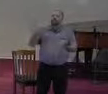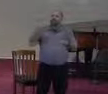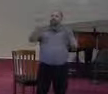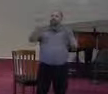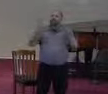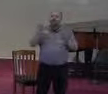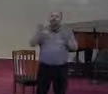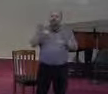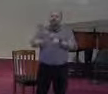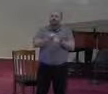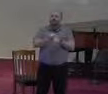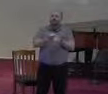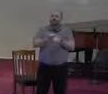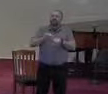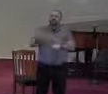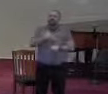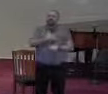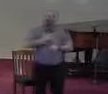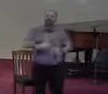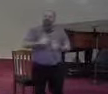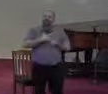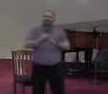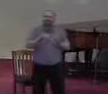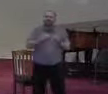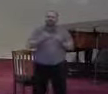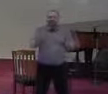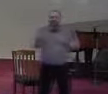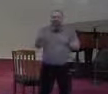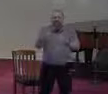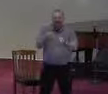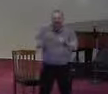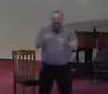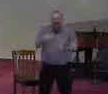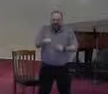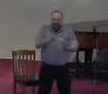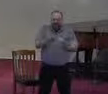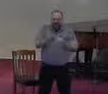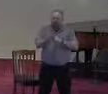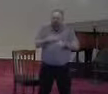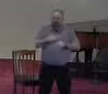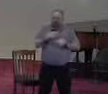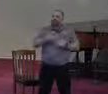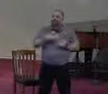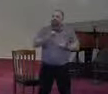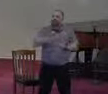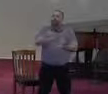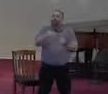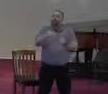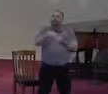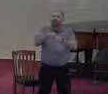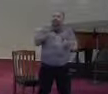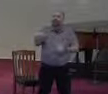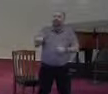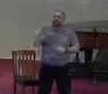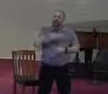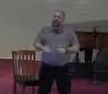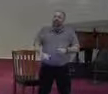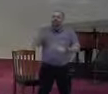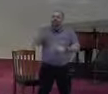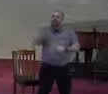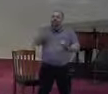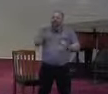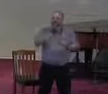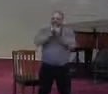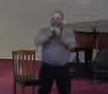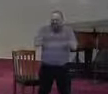her heart, in her life, in her family. Provide for every need, and through the joy that abounds in her, Lord God, may you bless